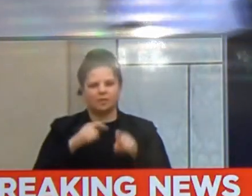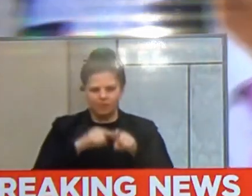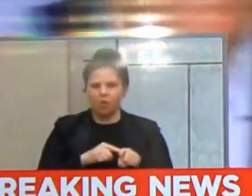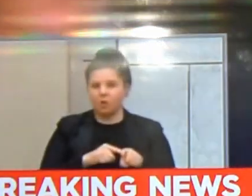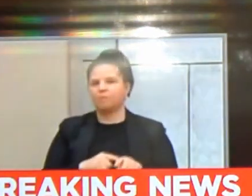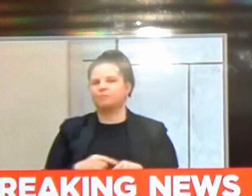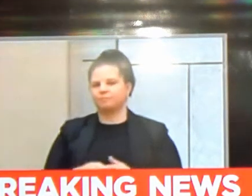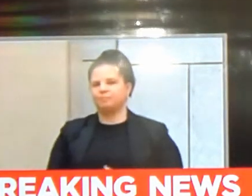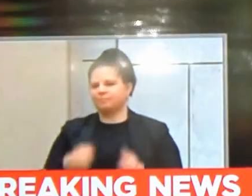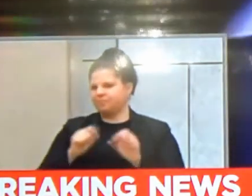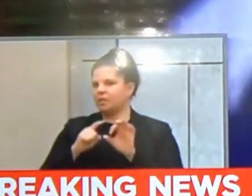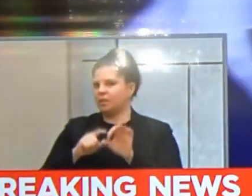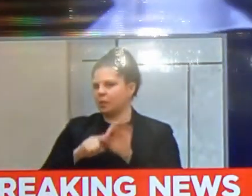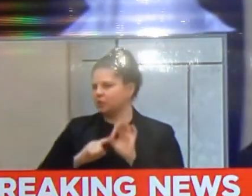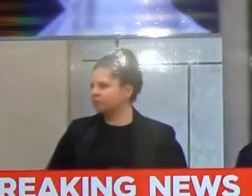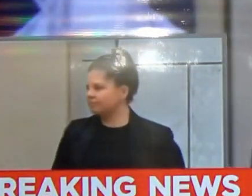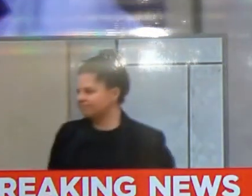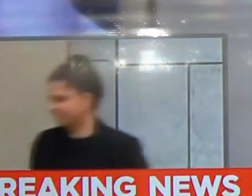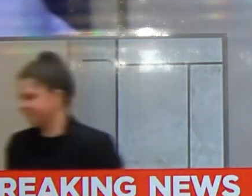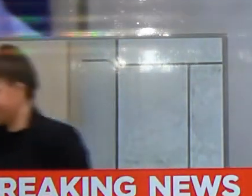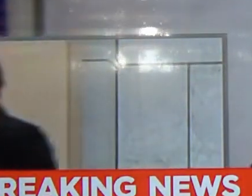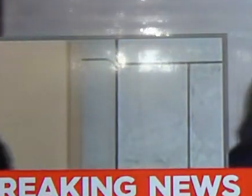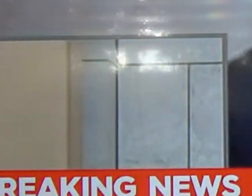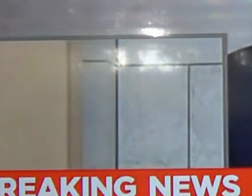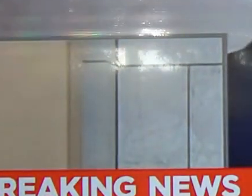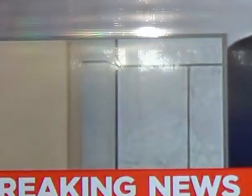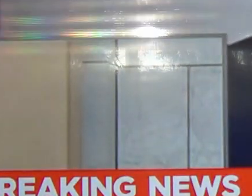We'll start this side and we'll move around. Greg?